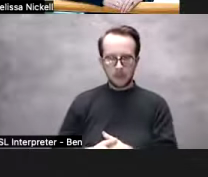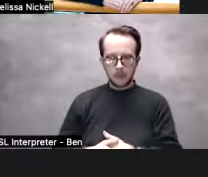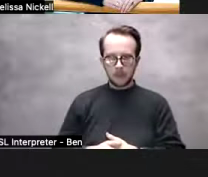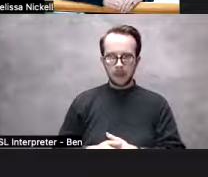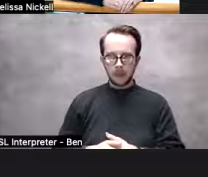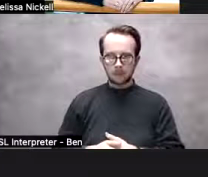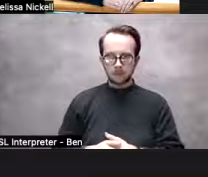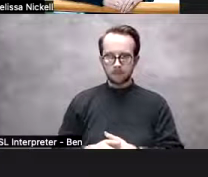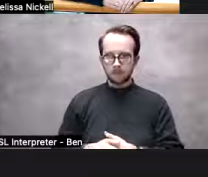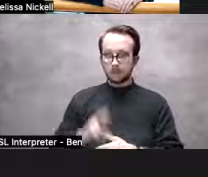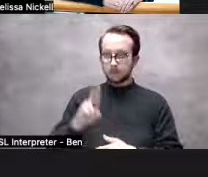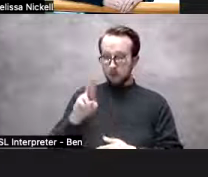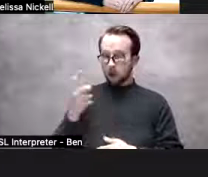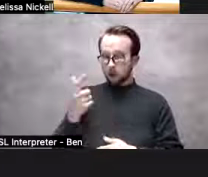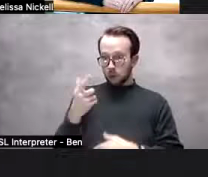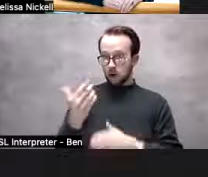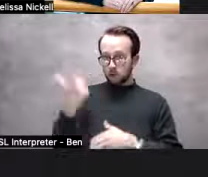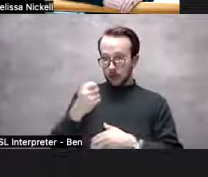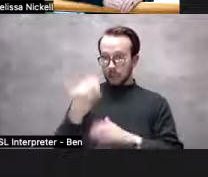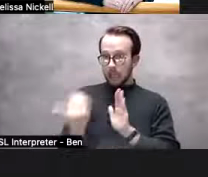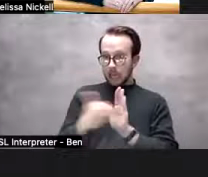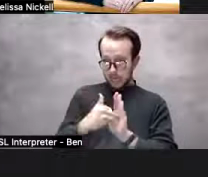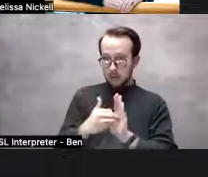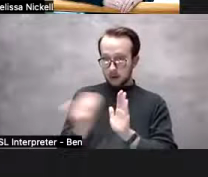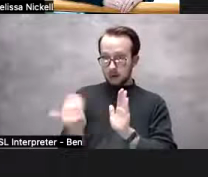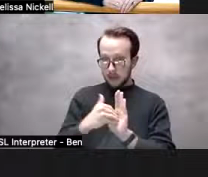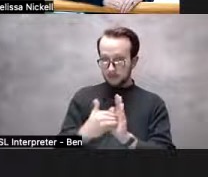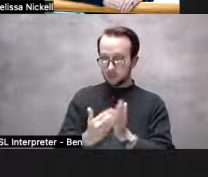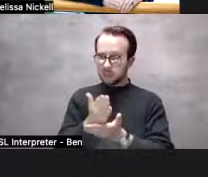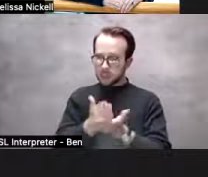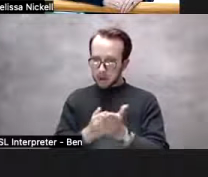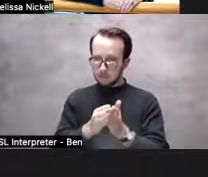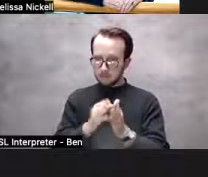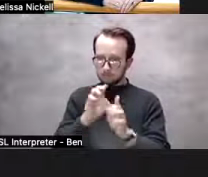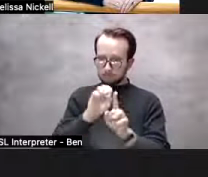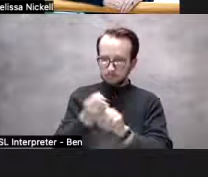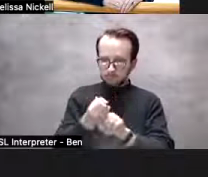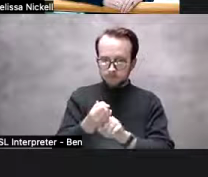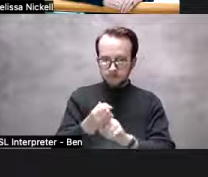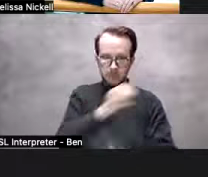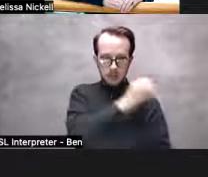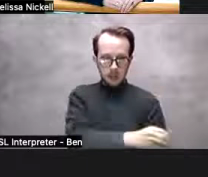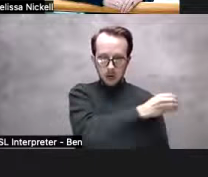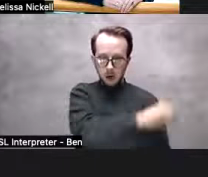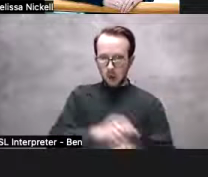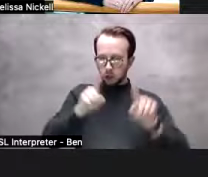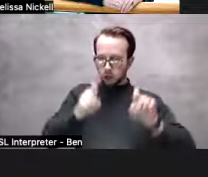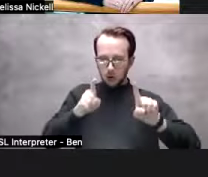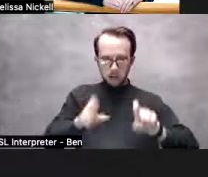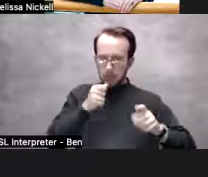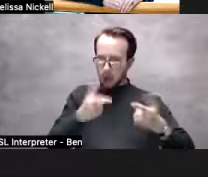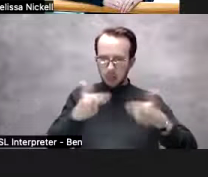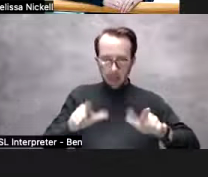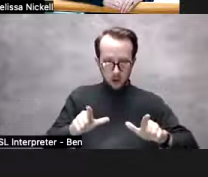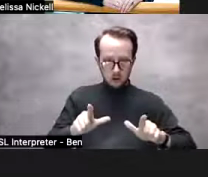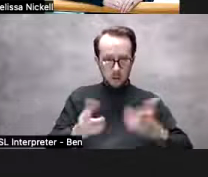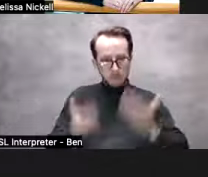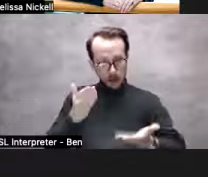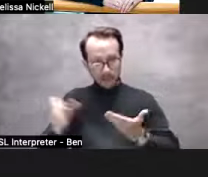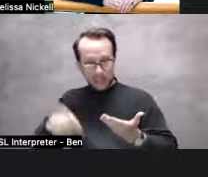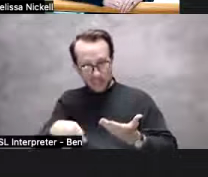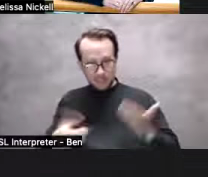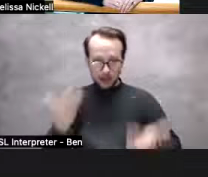with the R21 grants, you can have situations where the clinical trial is not allowed, where the clinical trial is allowed or